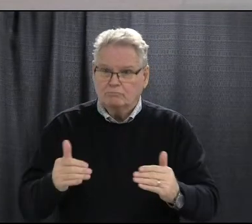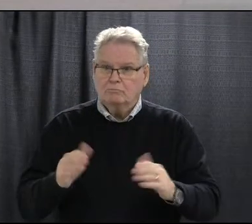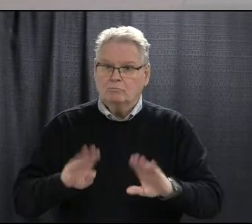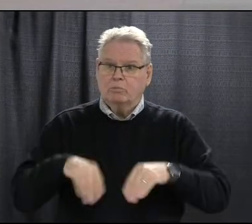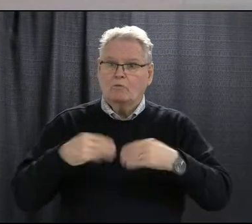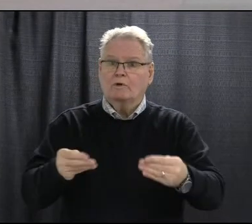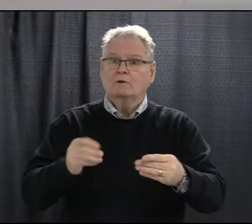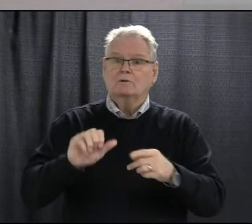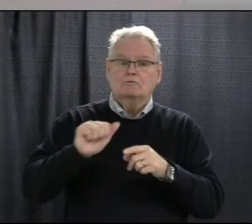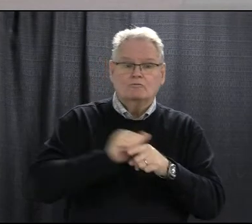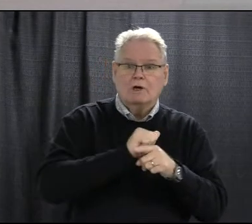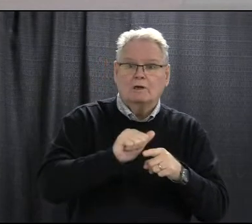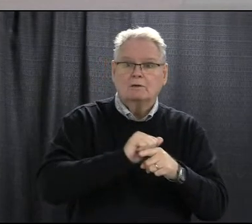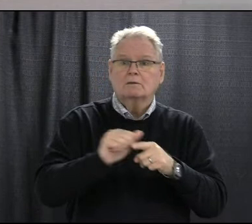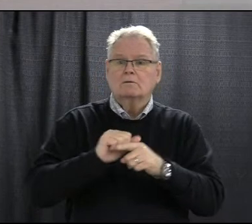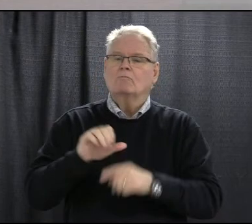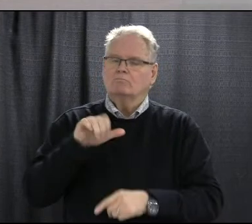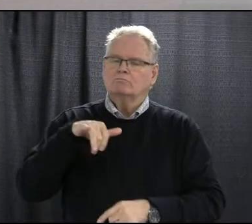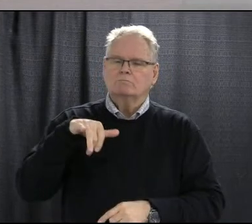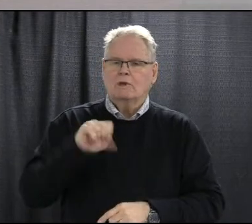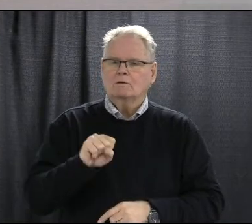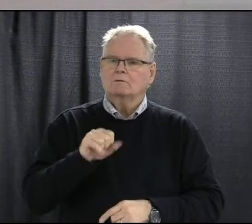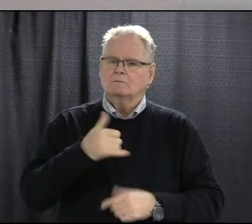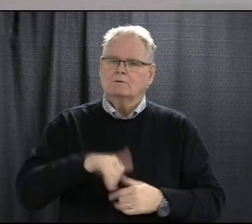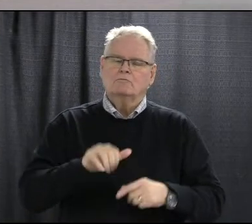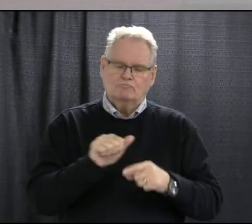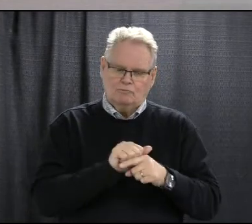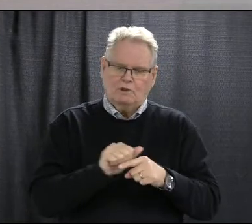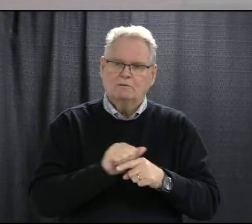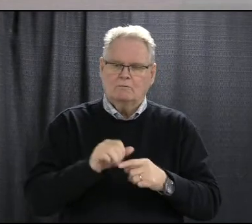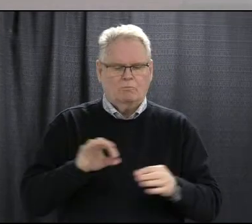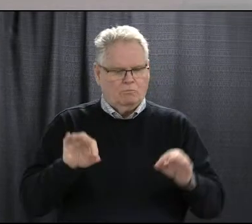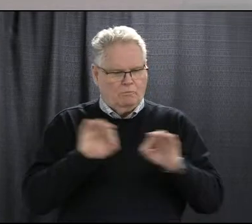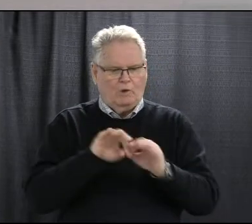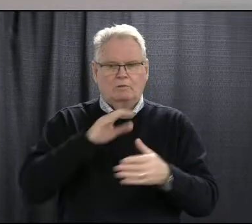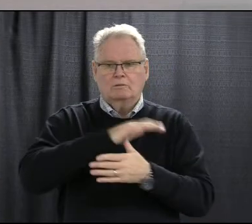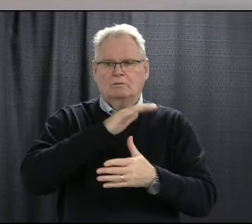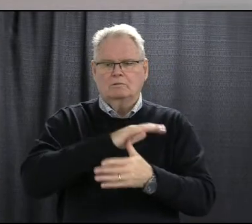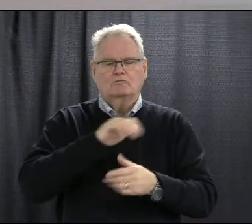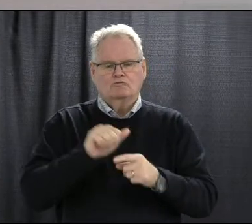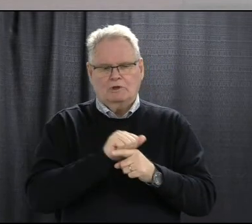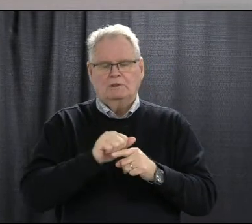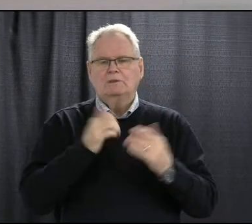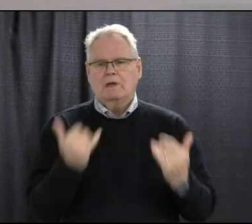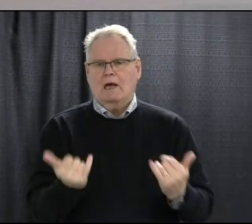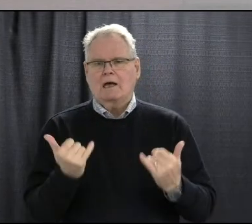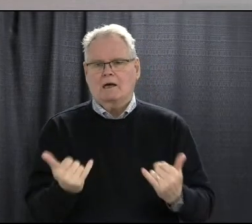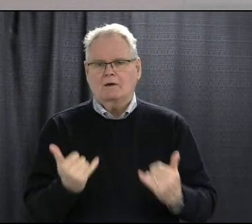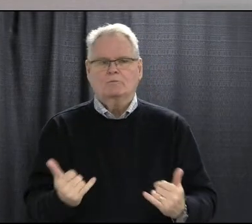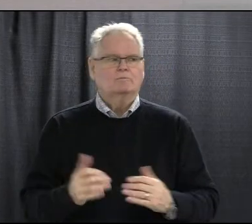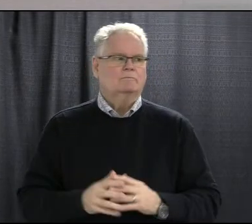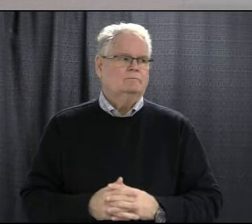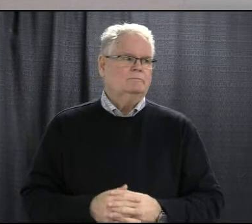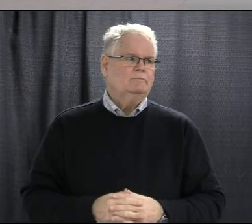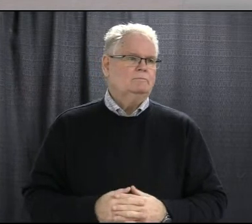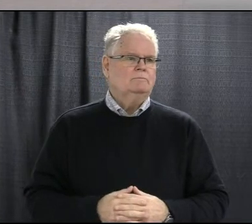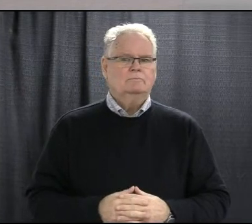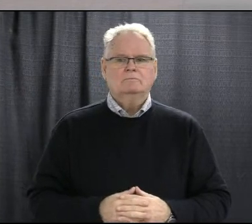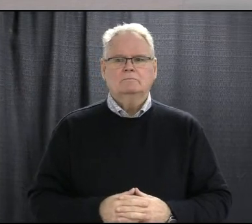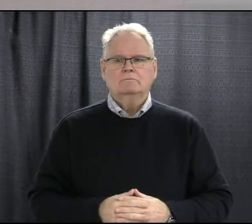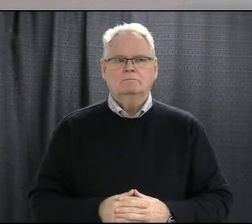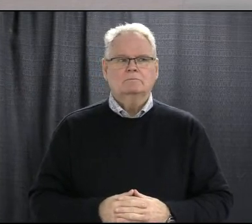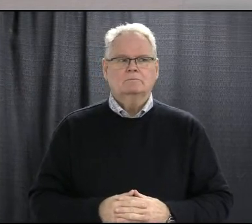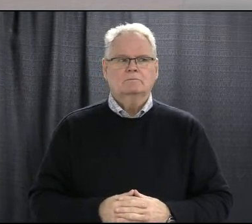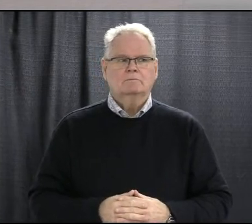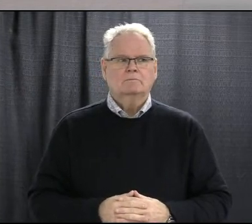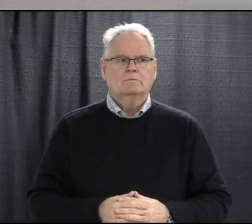of a center of excellence. It's the vision of the larger center of excellence across the care continuum. Minister, the premiers are